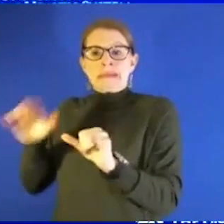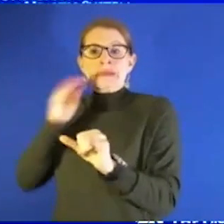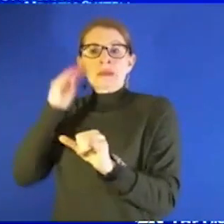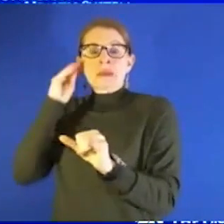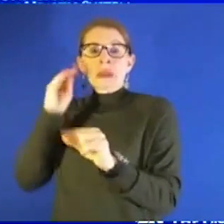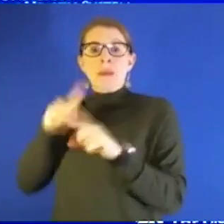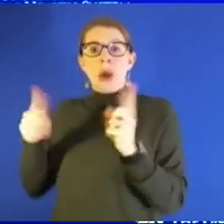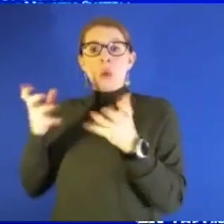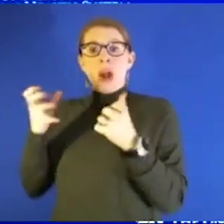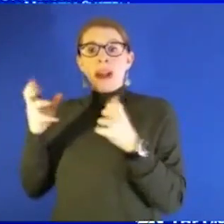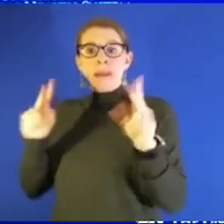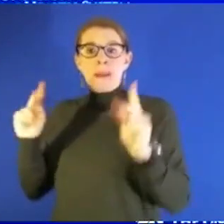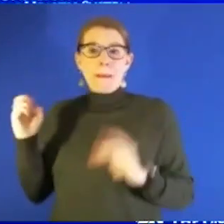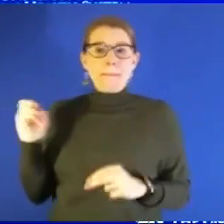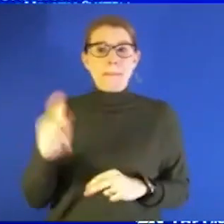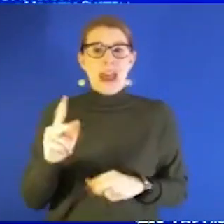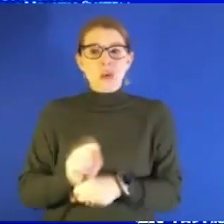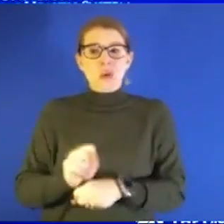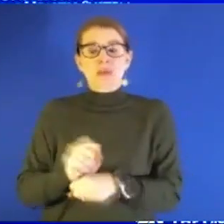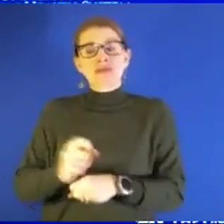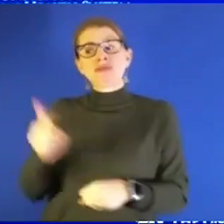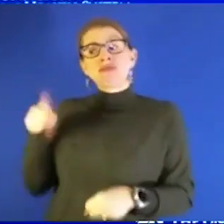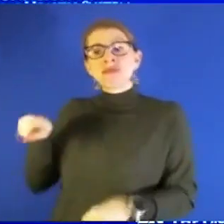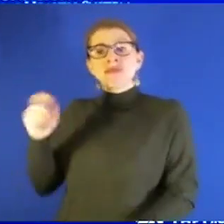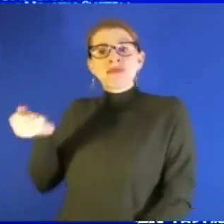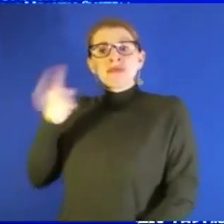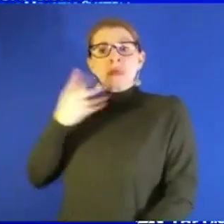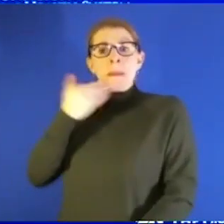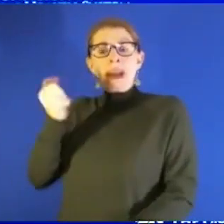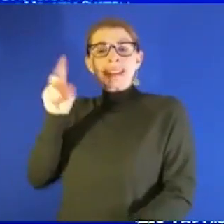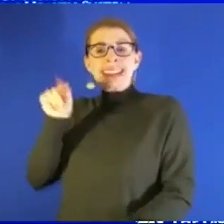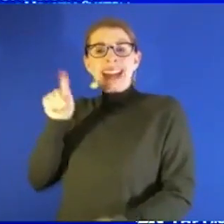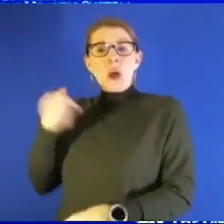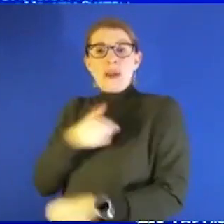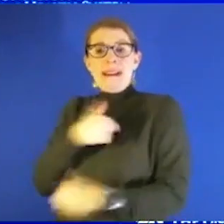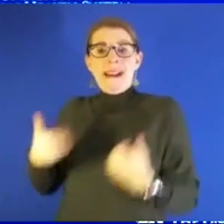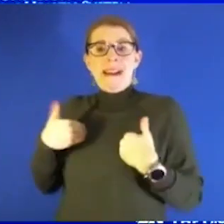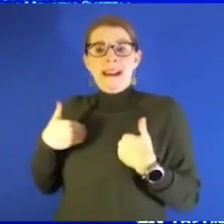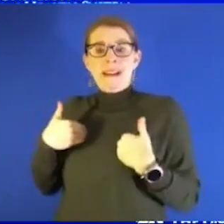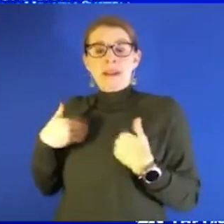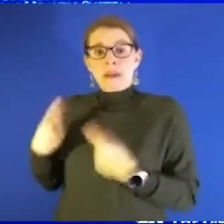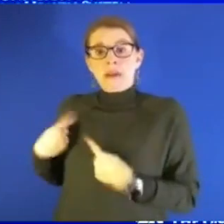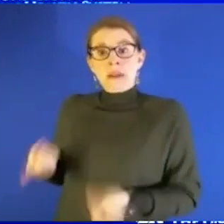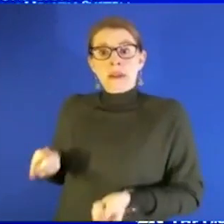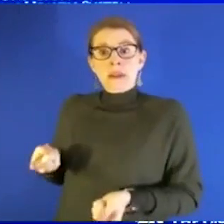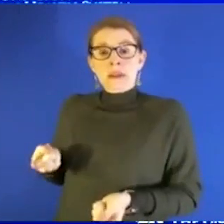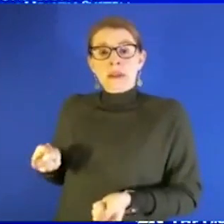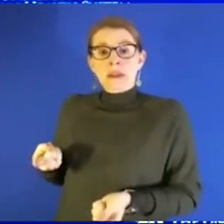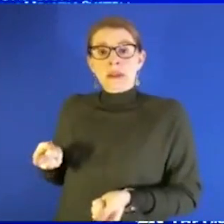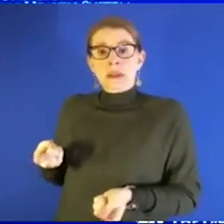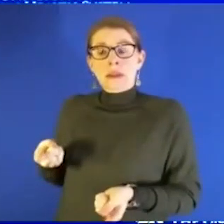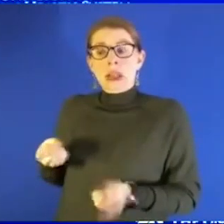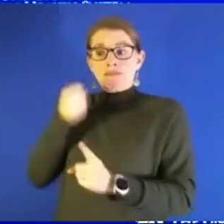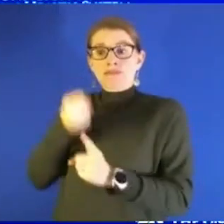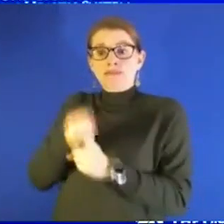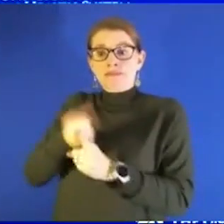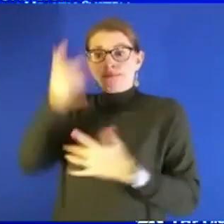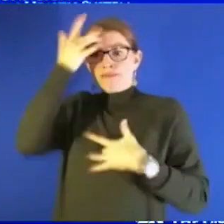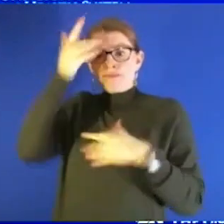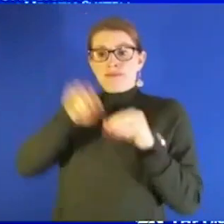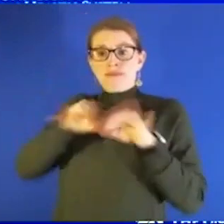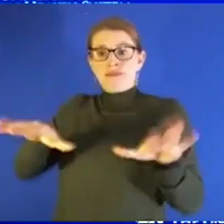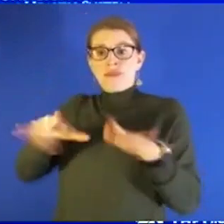come back. And they do understand that really the best data that we have really since the start of the pandemic is you are